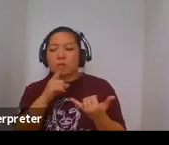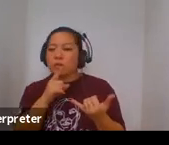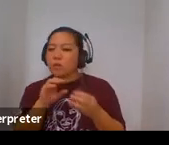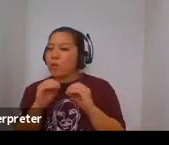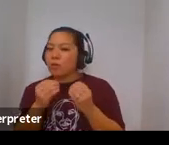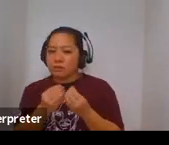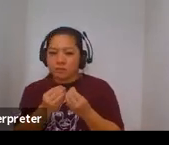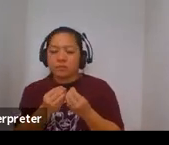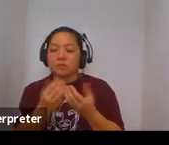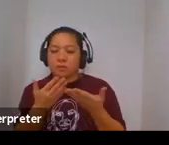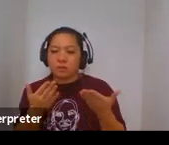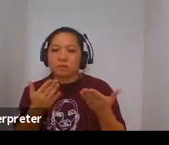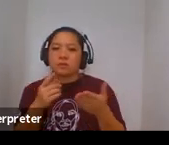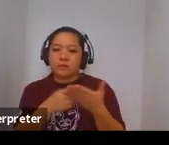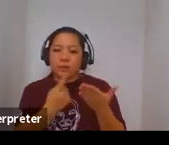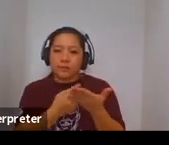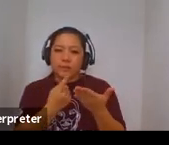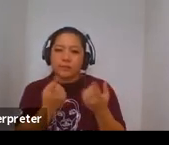organizing principle of